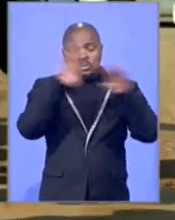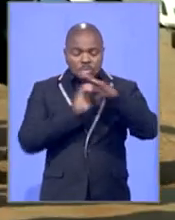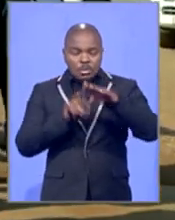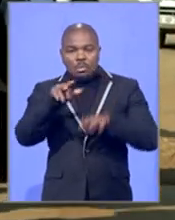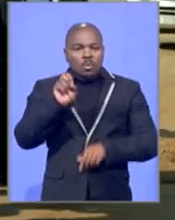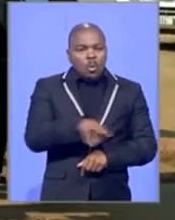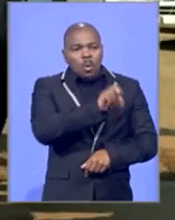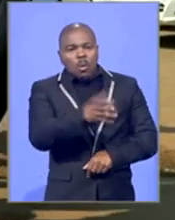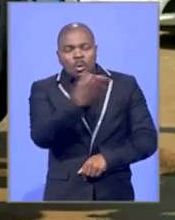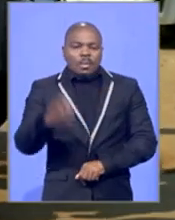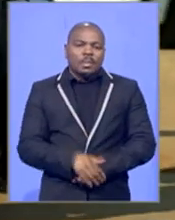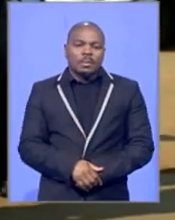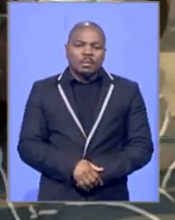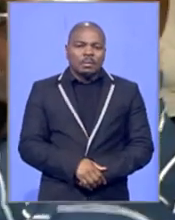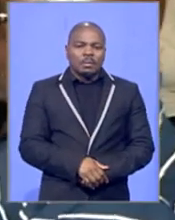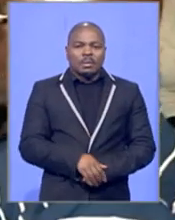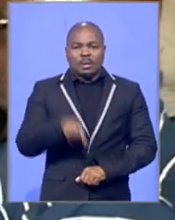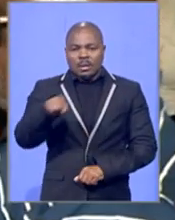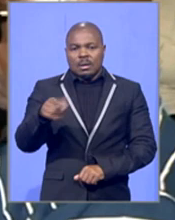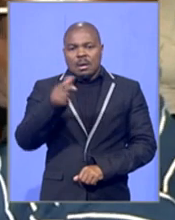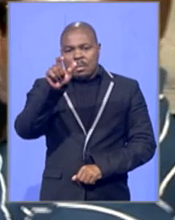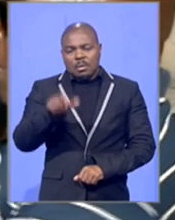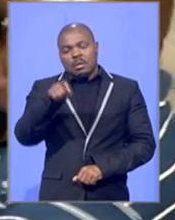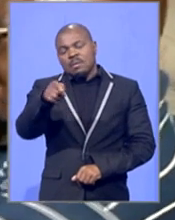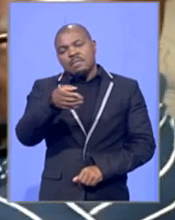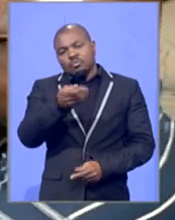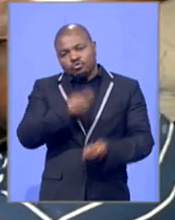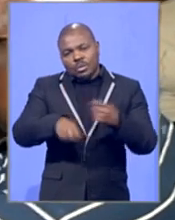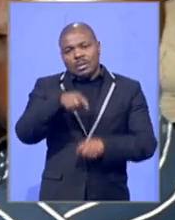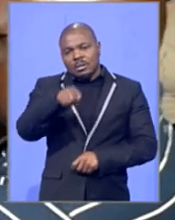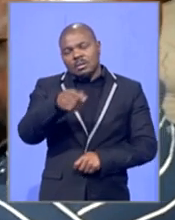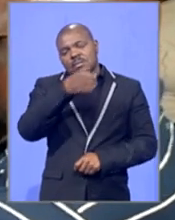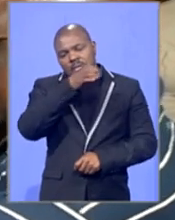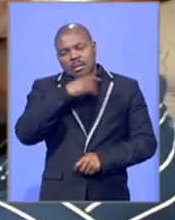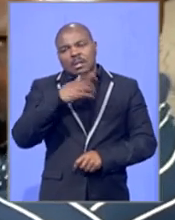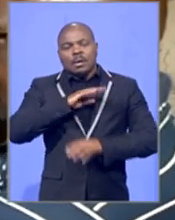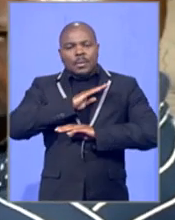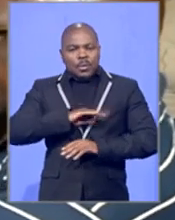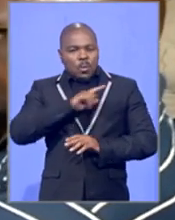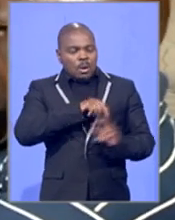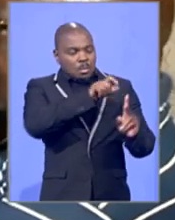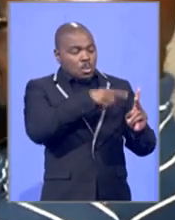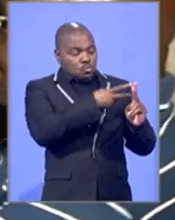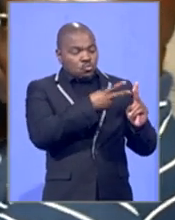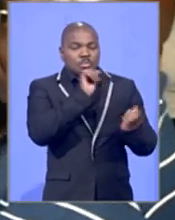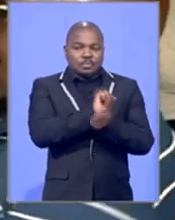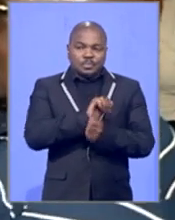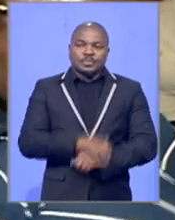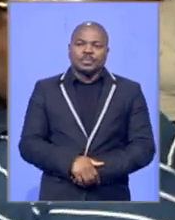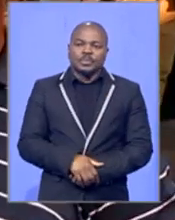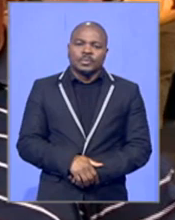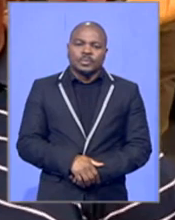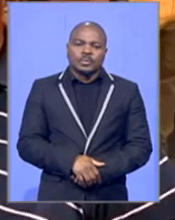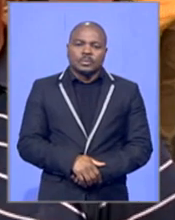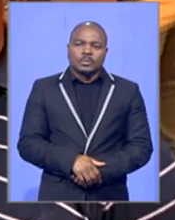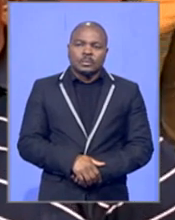mongwa khaebo ya go rekisha Madila o re o imologile morao wa gore maphodisa a be le katlego ba swere ba gonene lo ba babedi